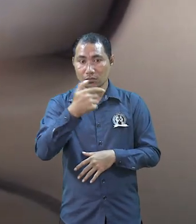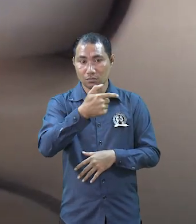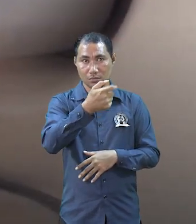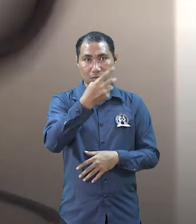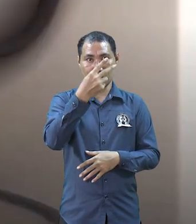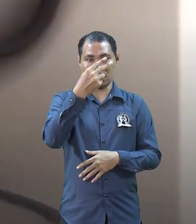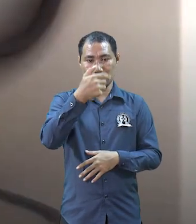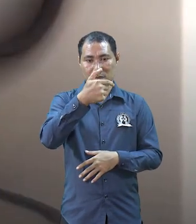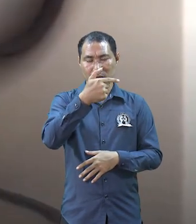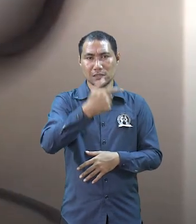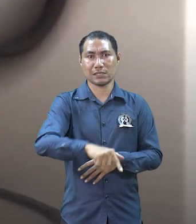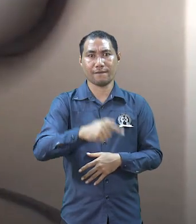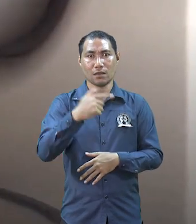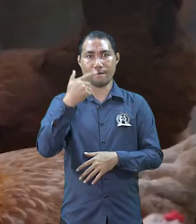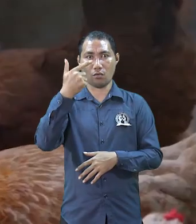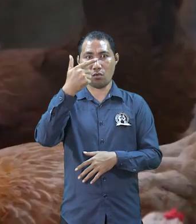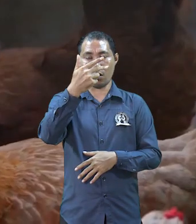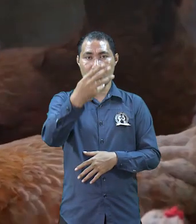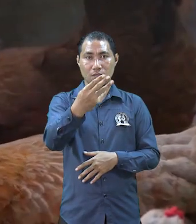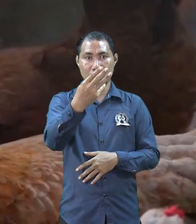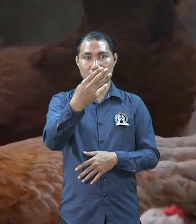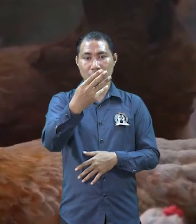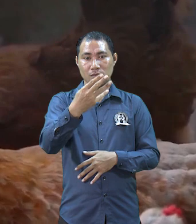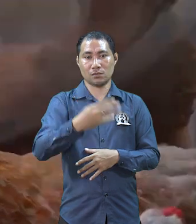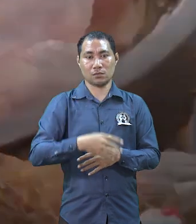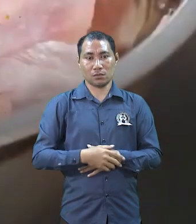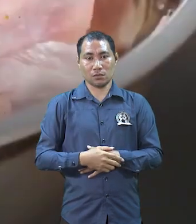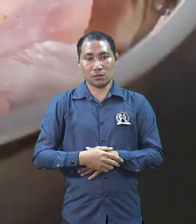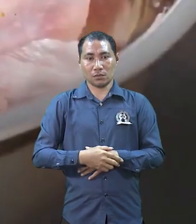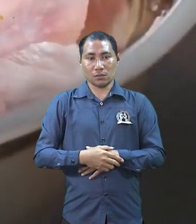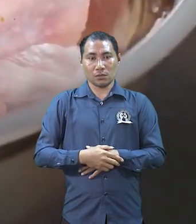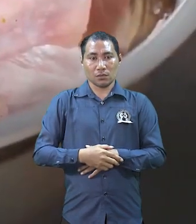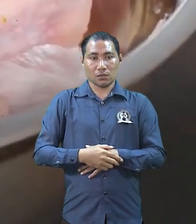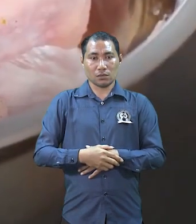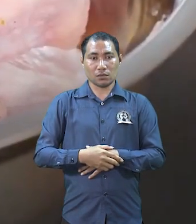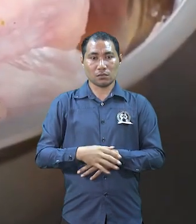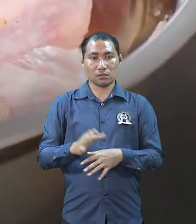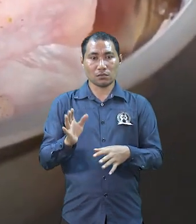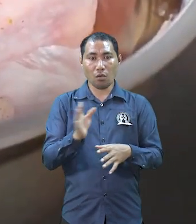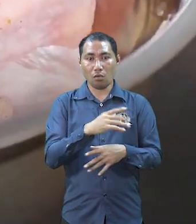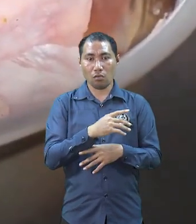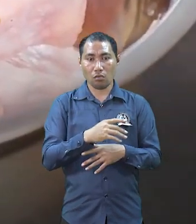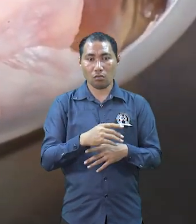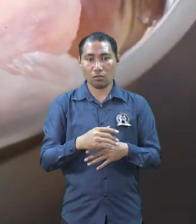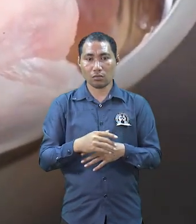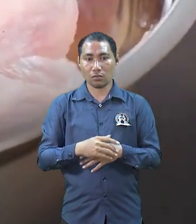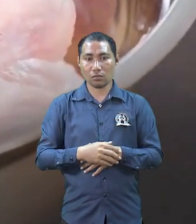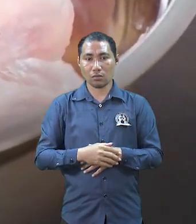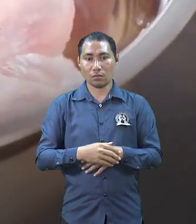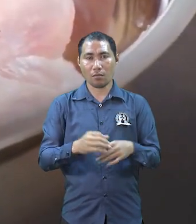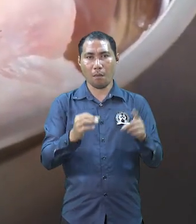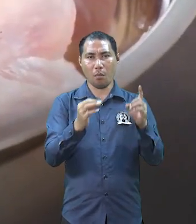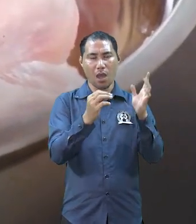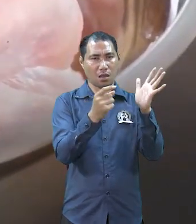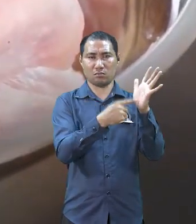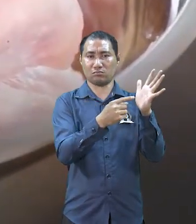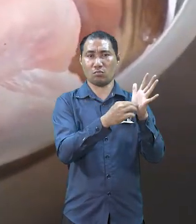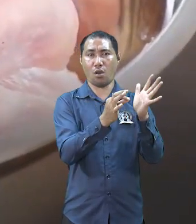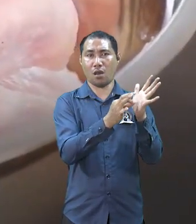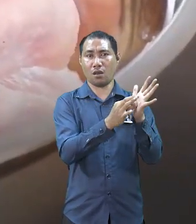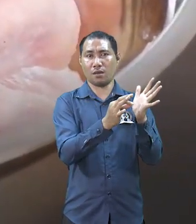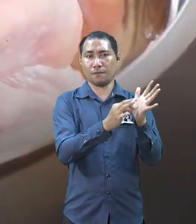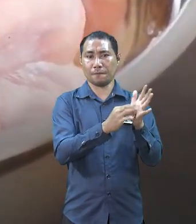degrees Celsius. Poultry. Cook all poultry to minimal safe internal temperature